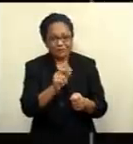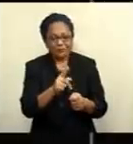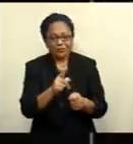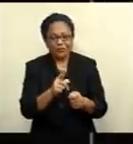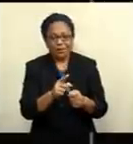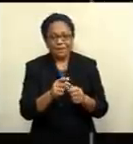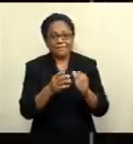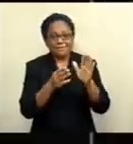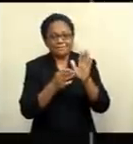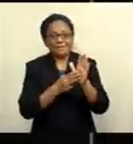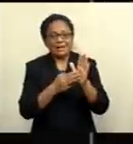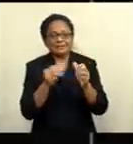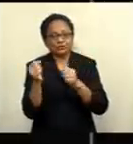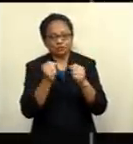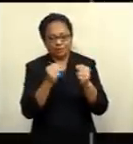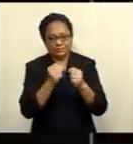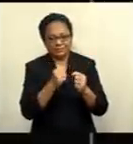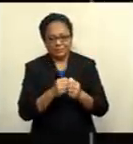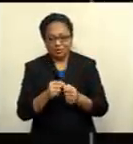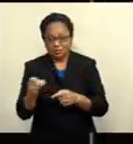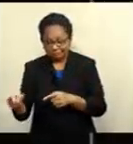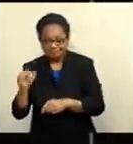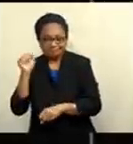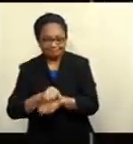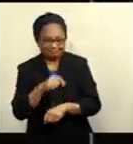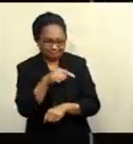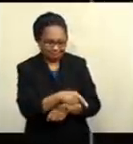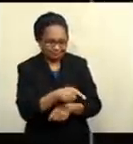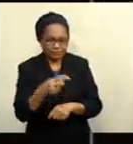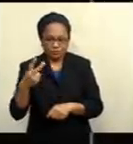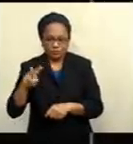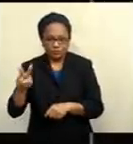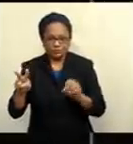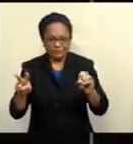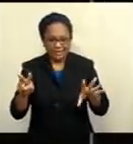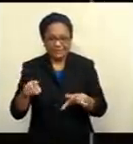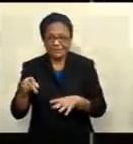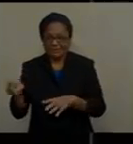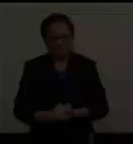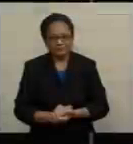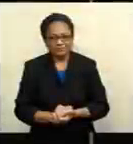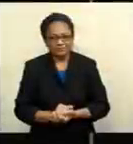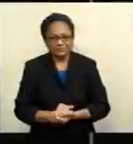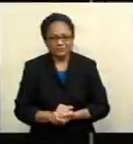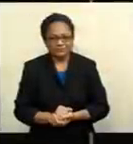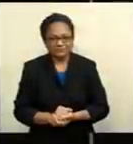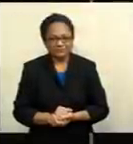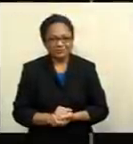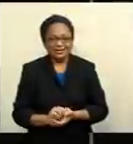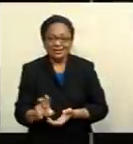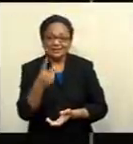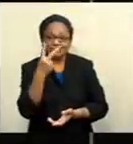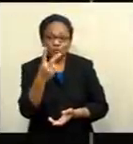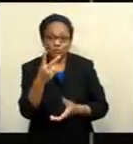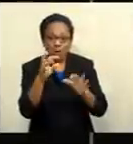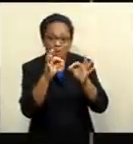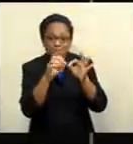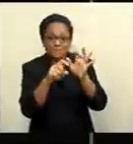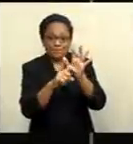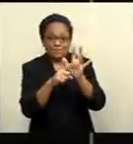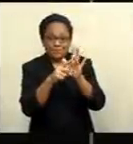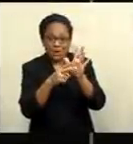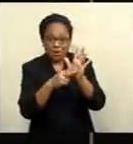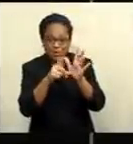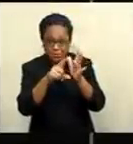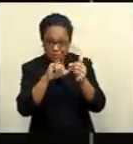The Eels defeated the Storm 22-10, and Cowboys defeated Dragons 38-26. 2 Broncos players were sin-binned